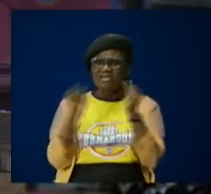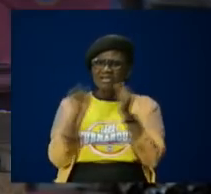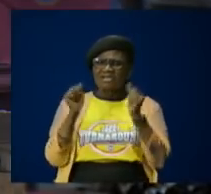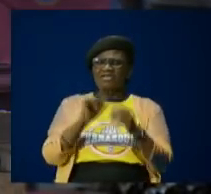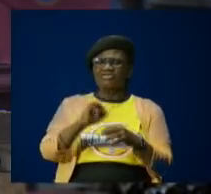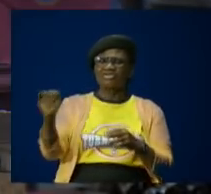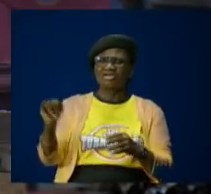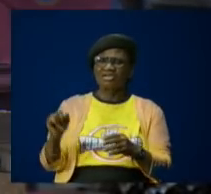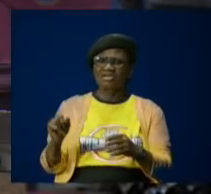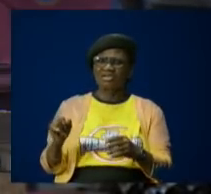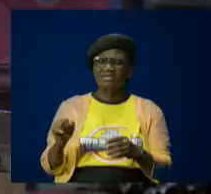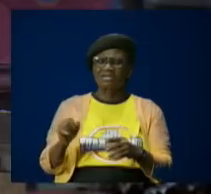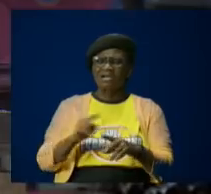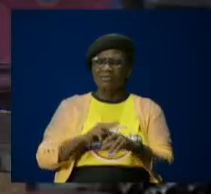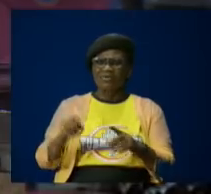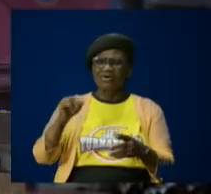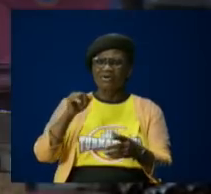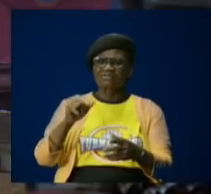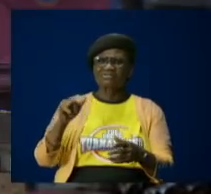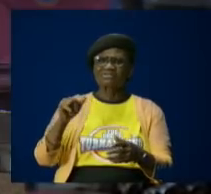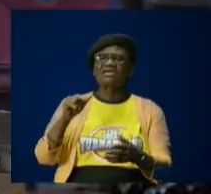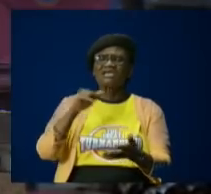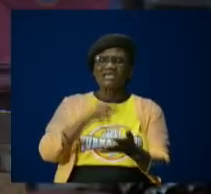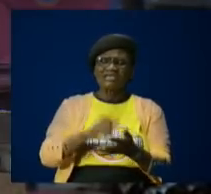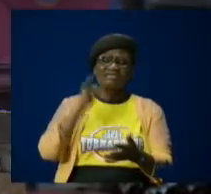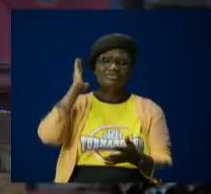but it will never sink.